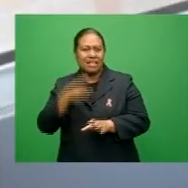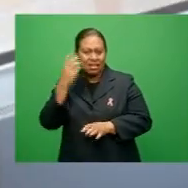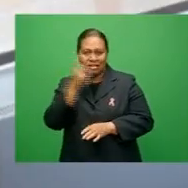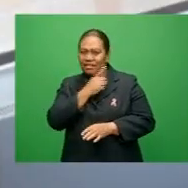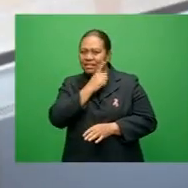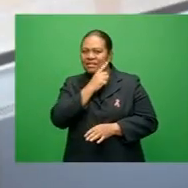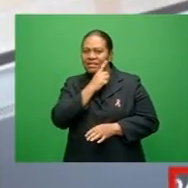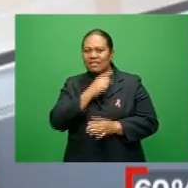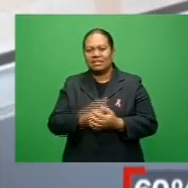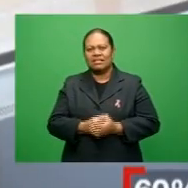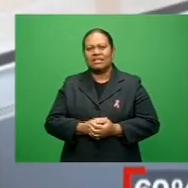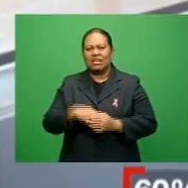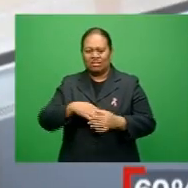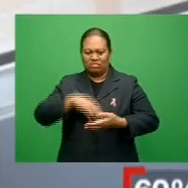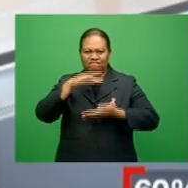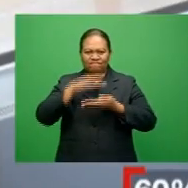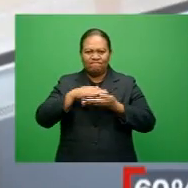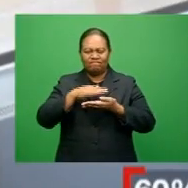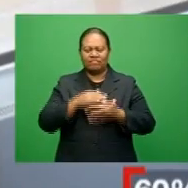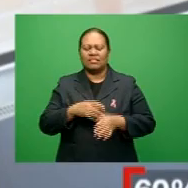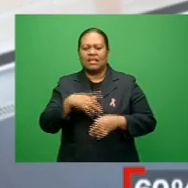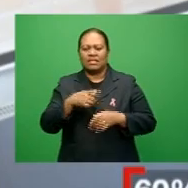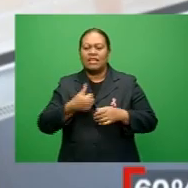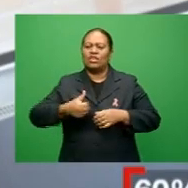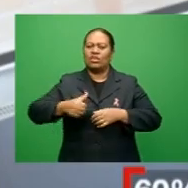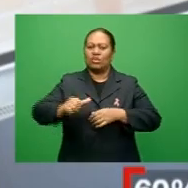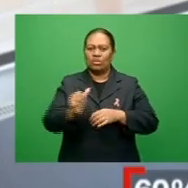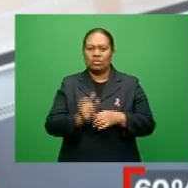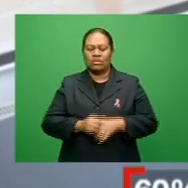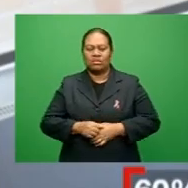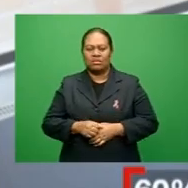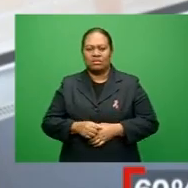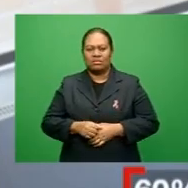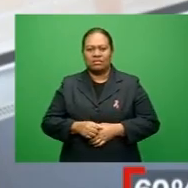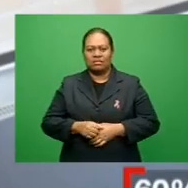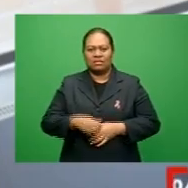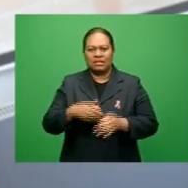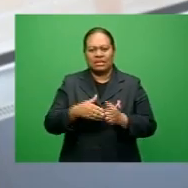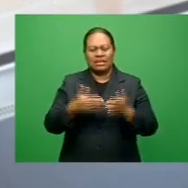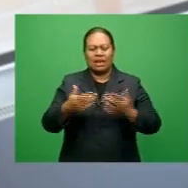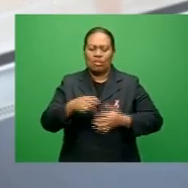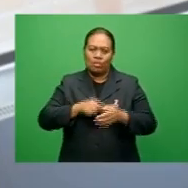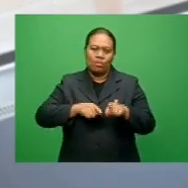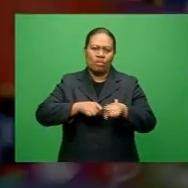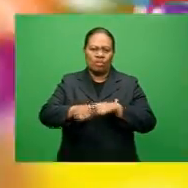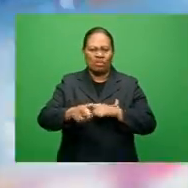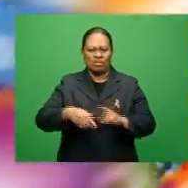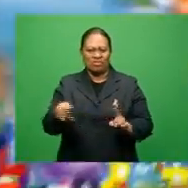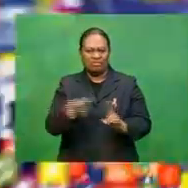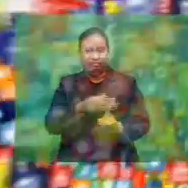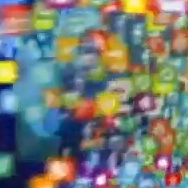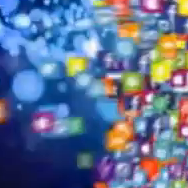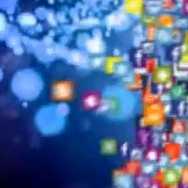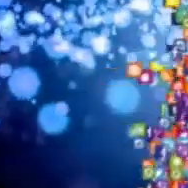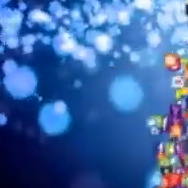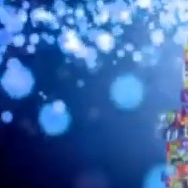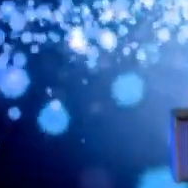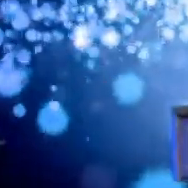cut down her use of social media after 60% say they have experienced harassment.